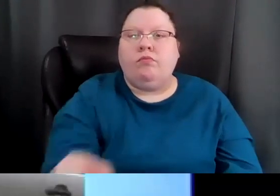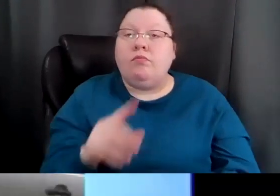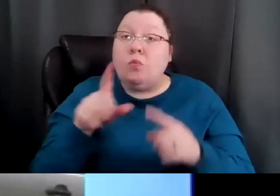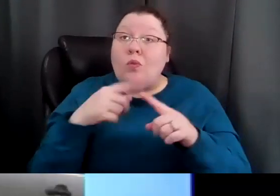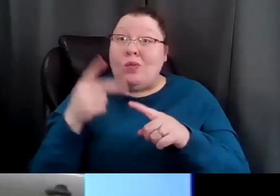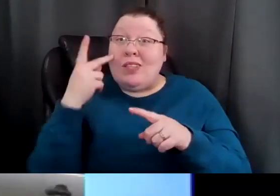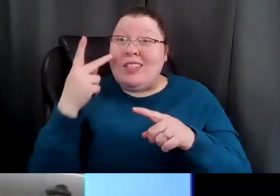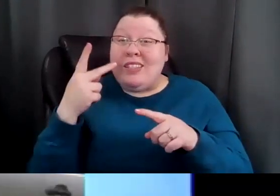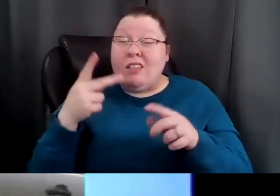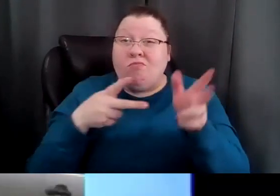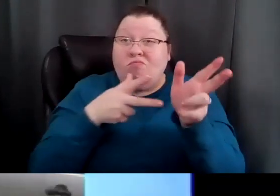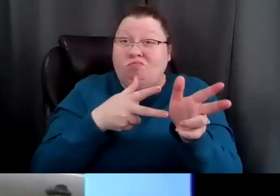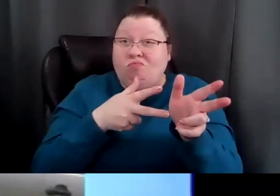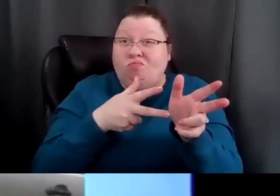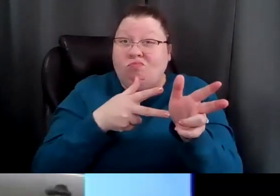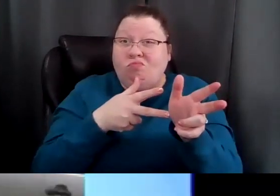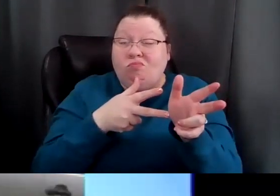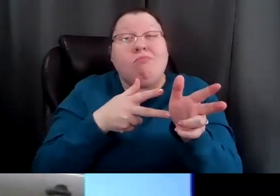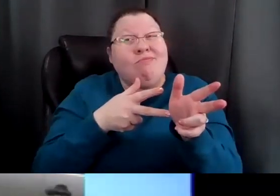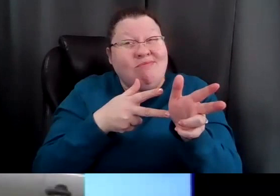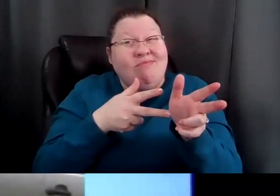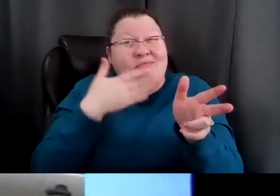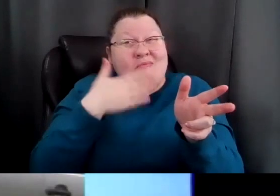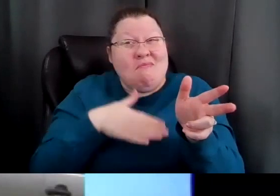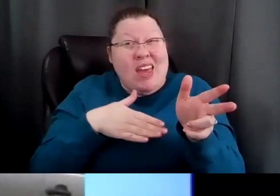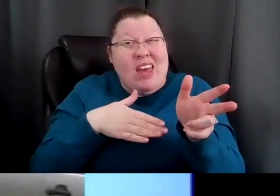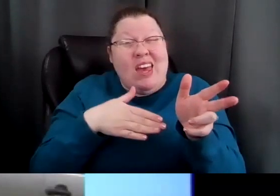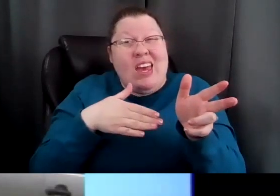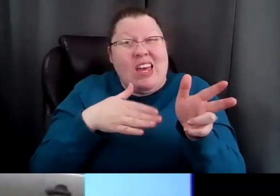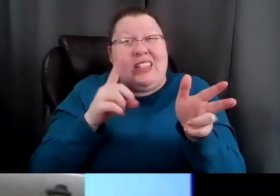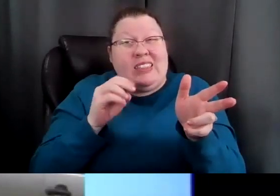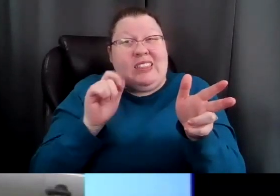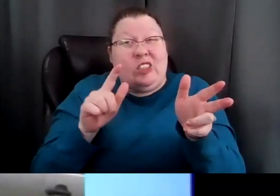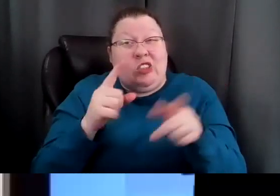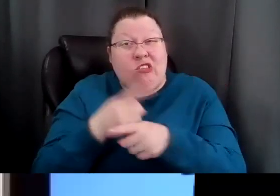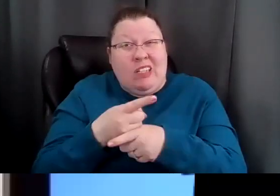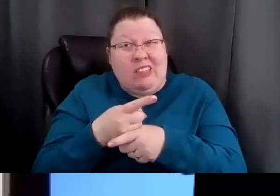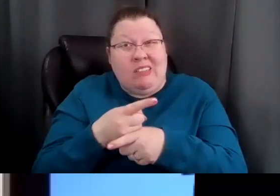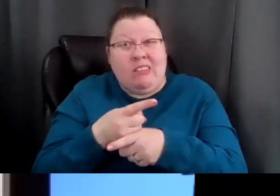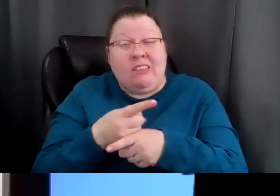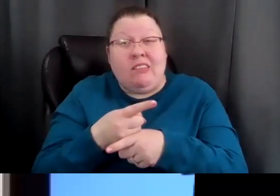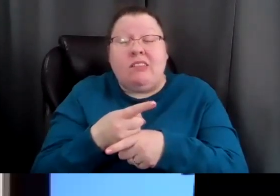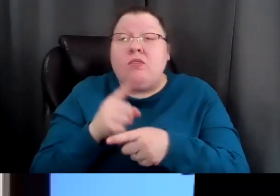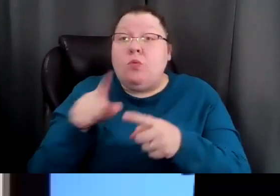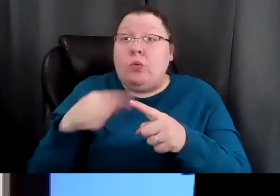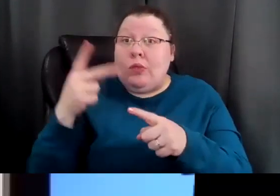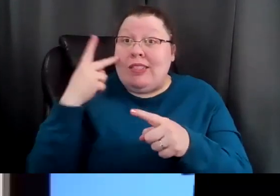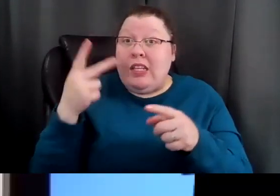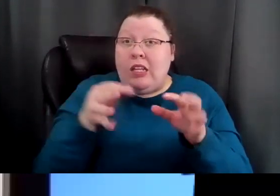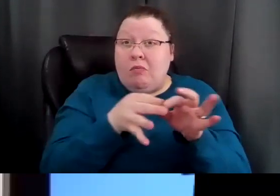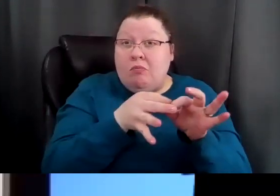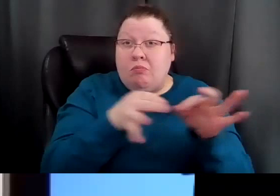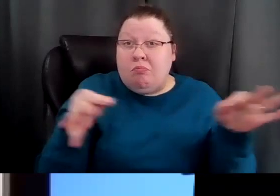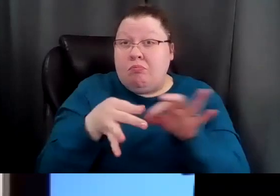When you see two cars together like this is a bad deal, right? When you see two sentences